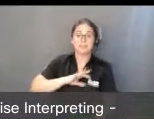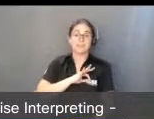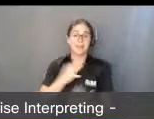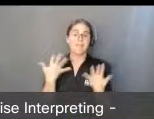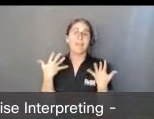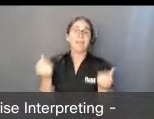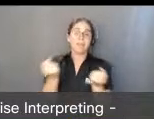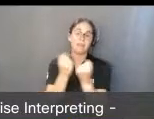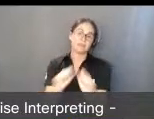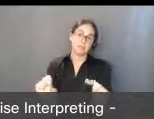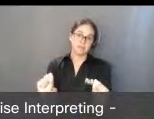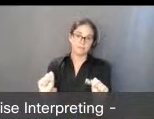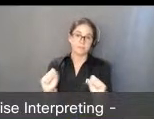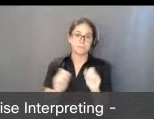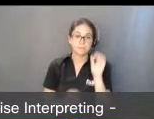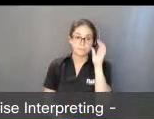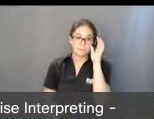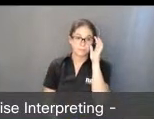Next slide.